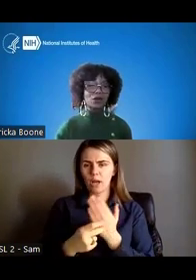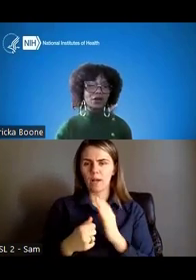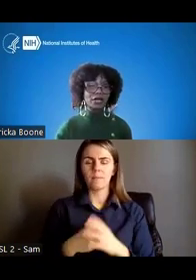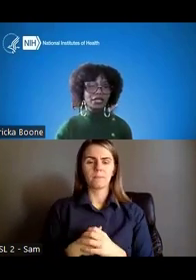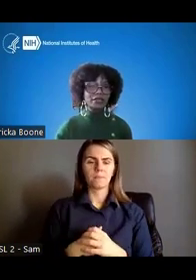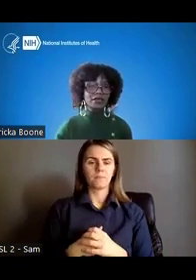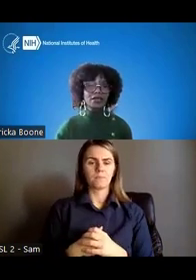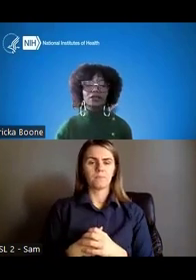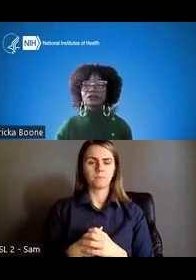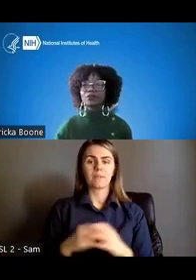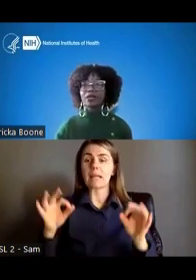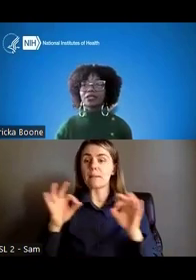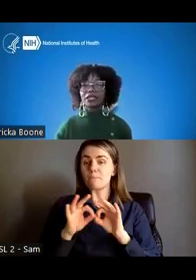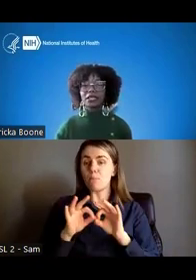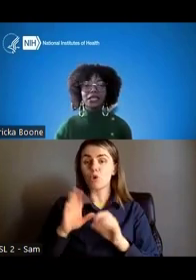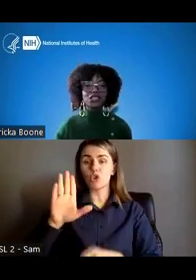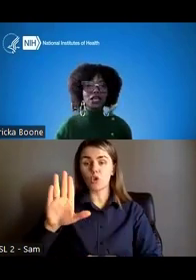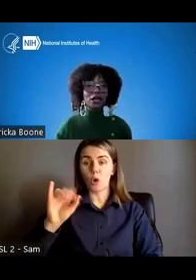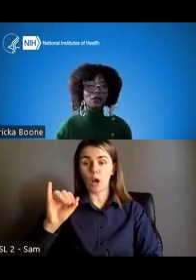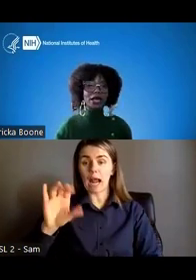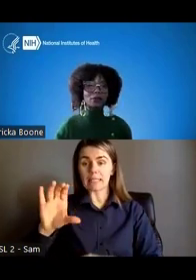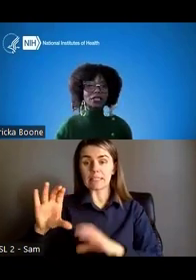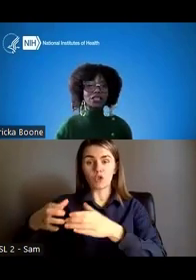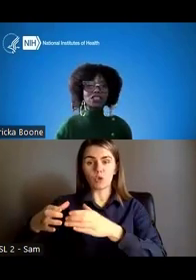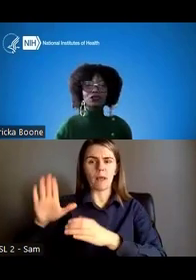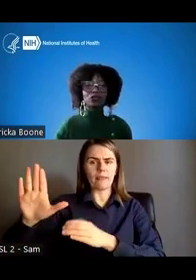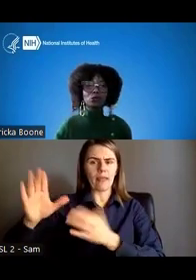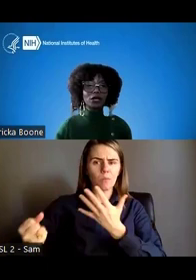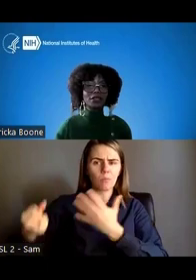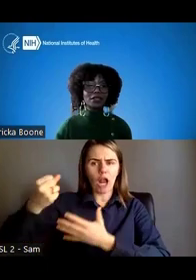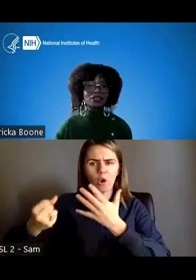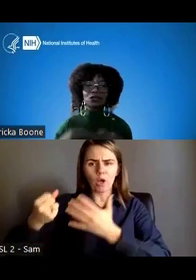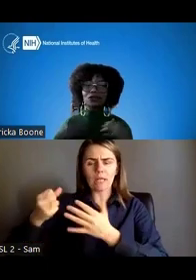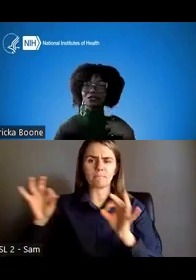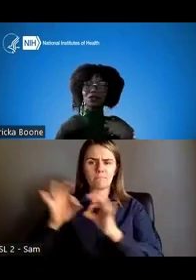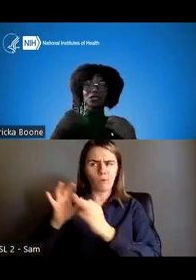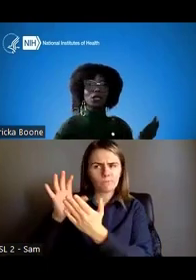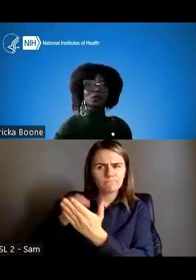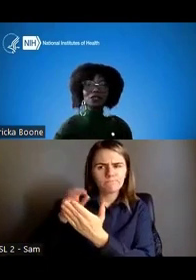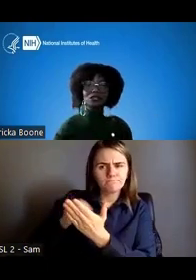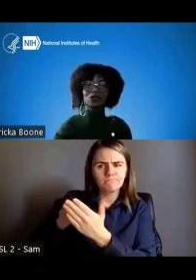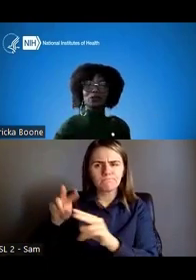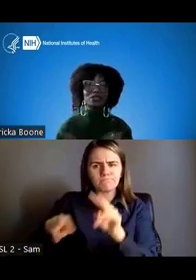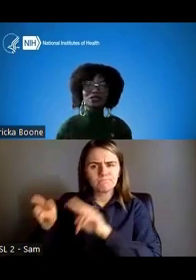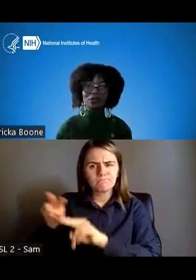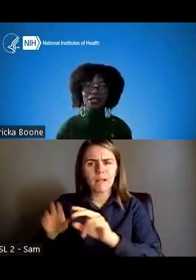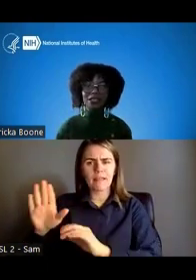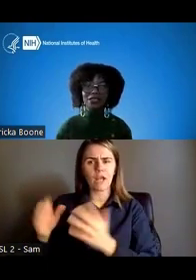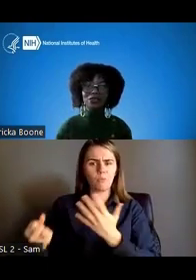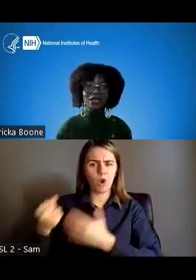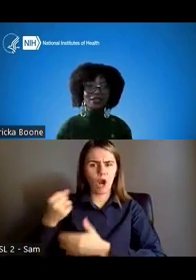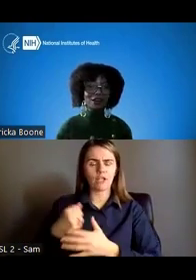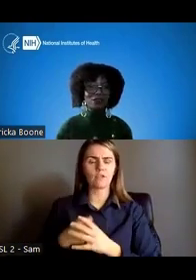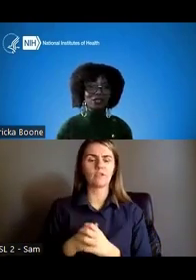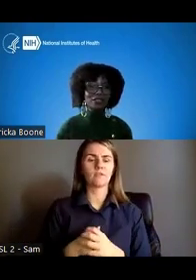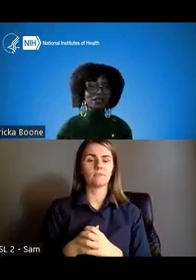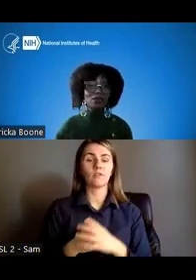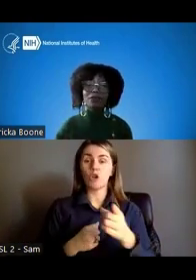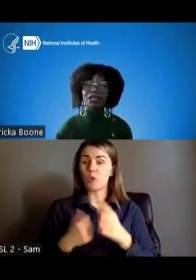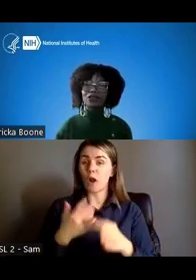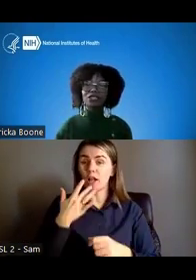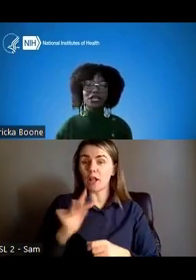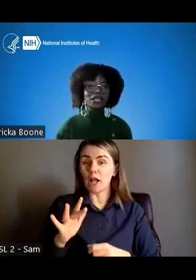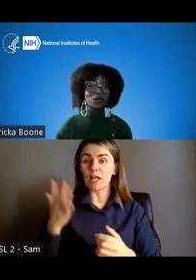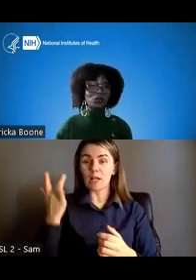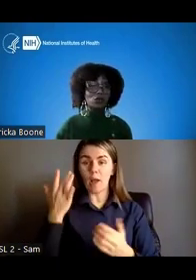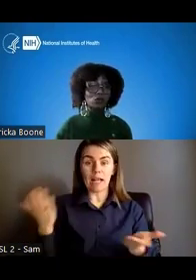IC priorities, learn about the NIH application and review process. You guys are in luck because you are participating in the grants conference.